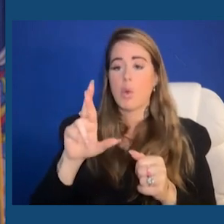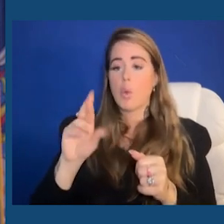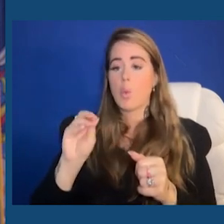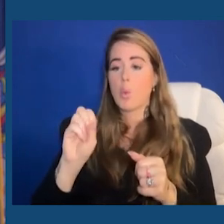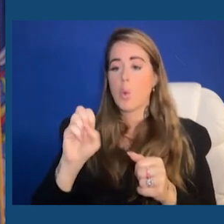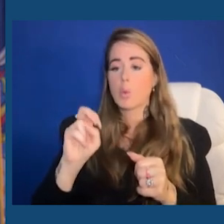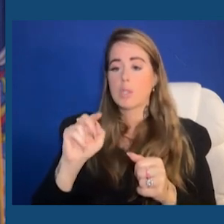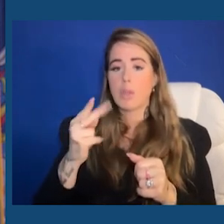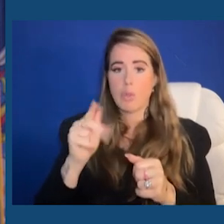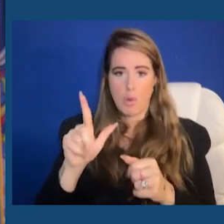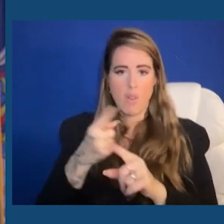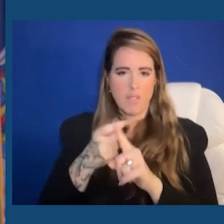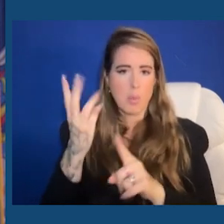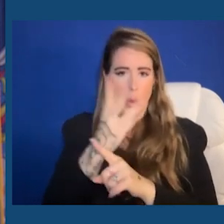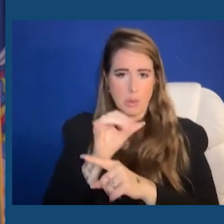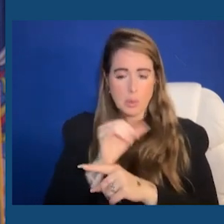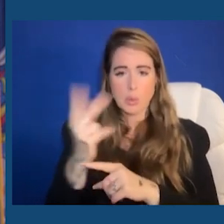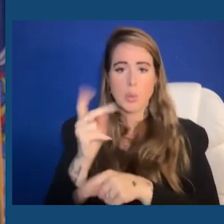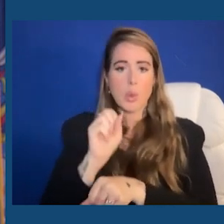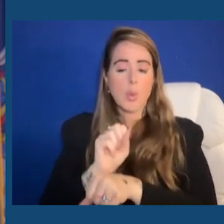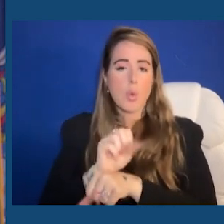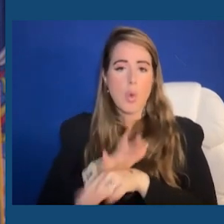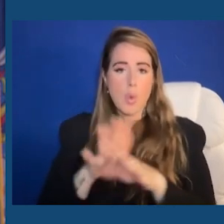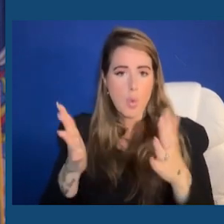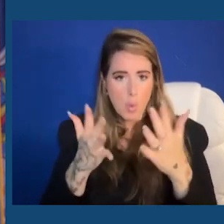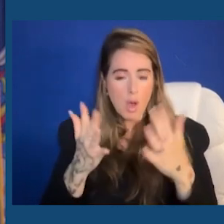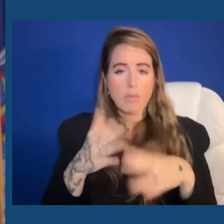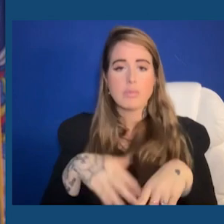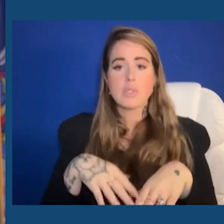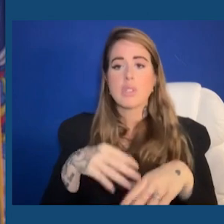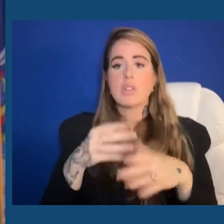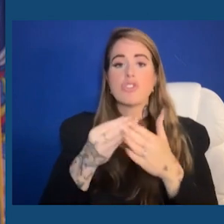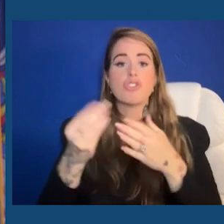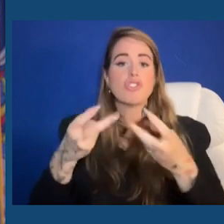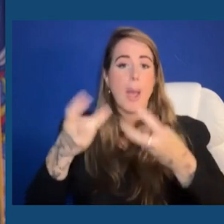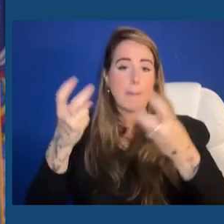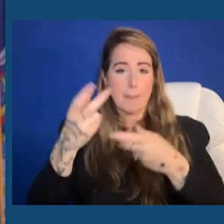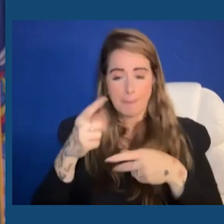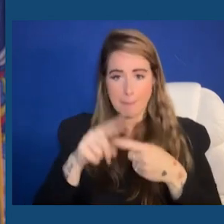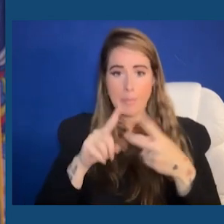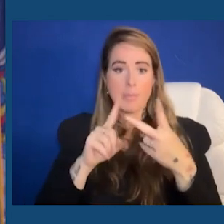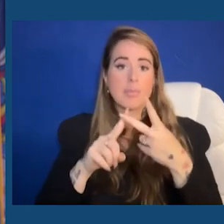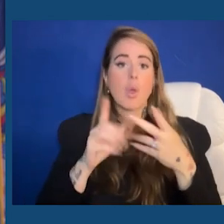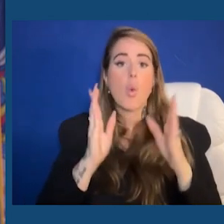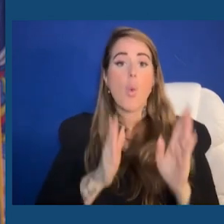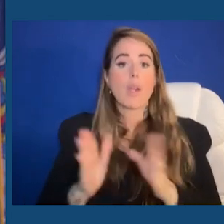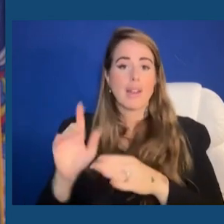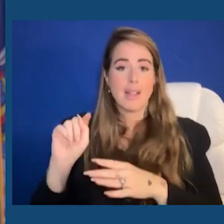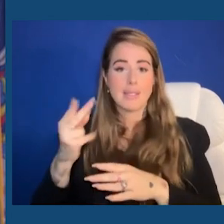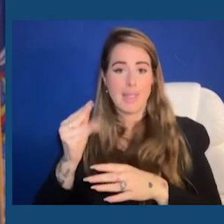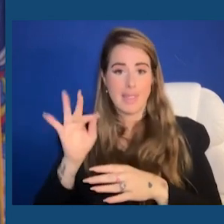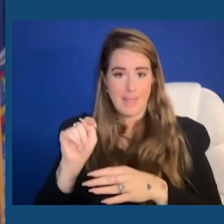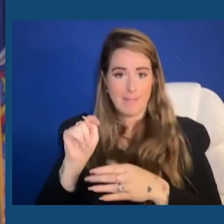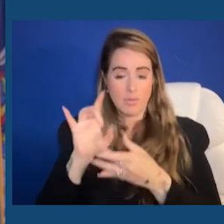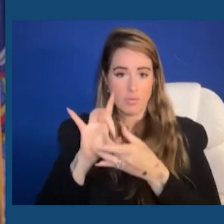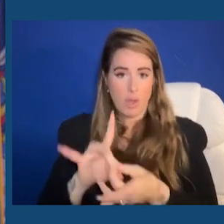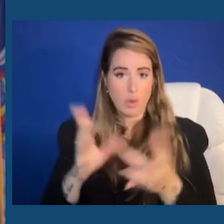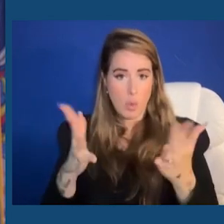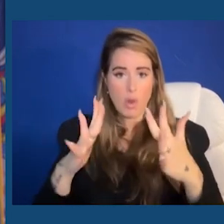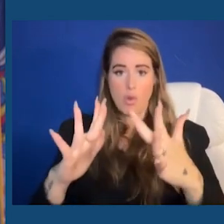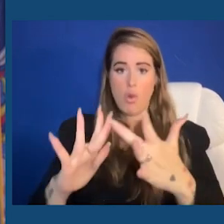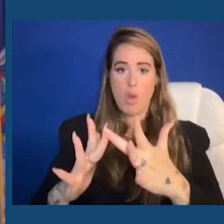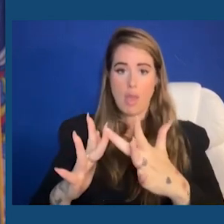and organized retail theft, particularly as it's pertained to online. It's not